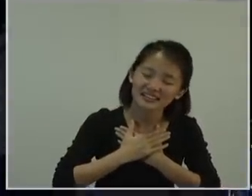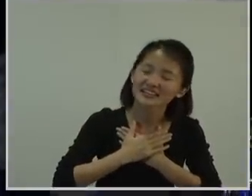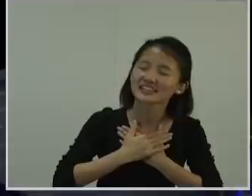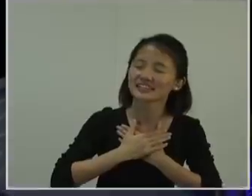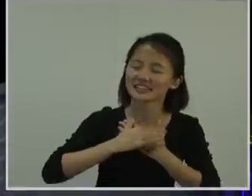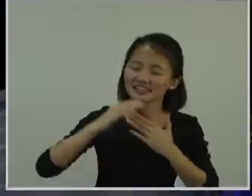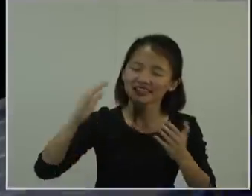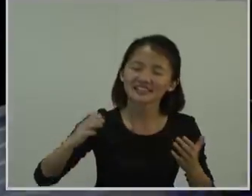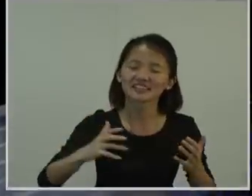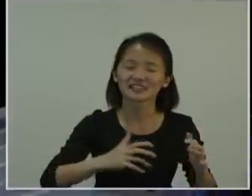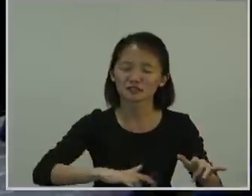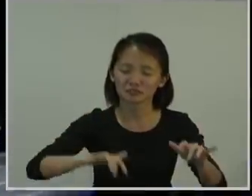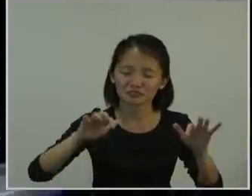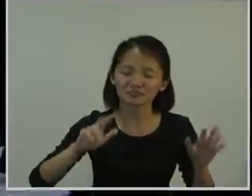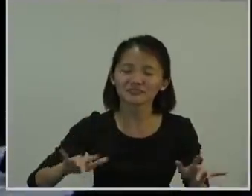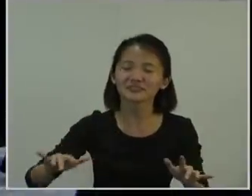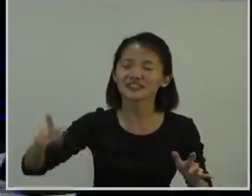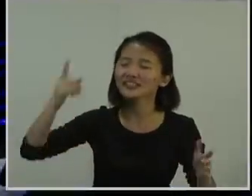mine,